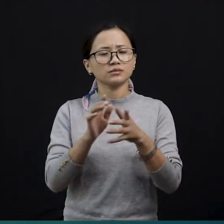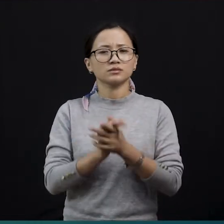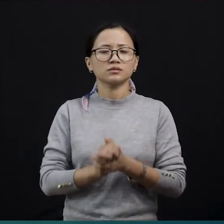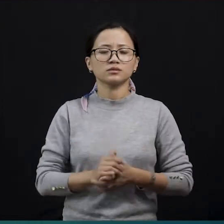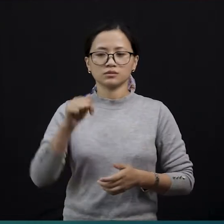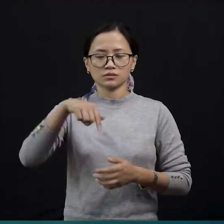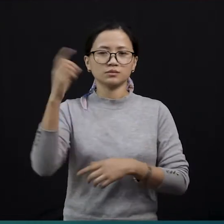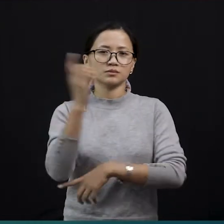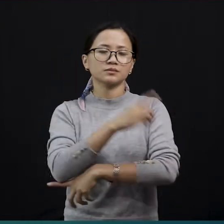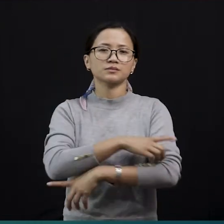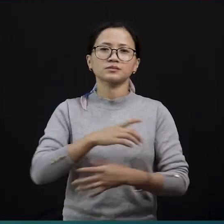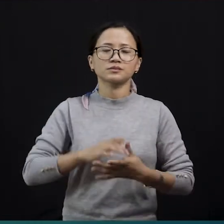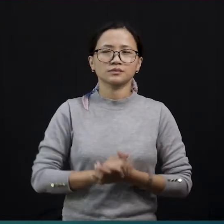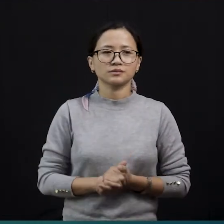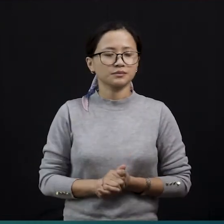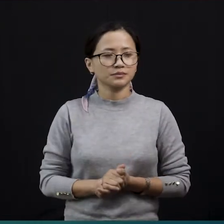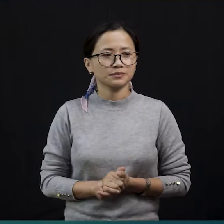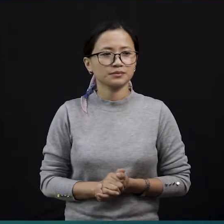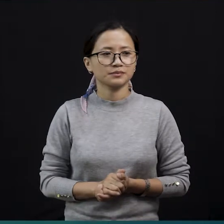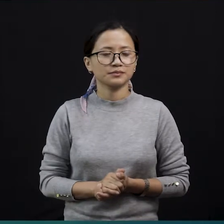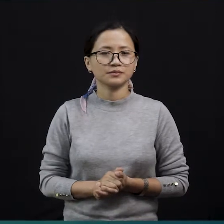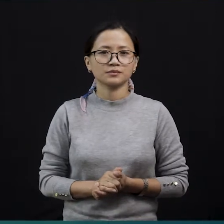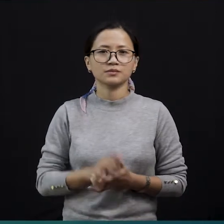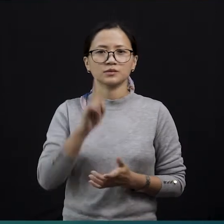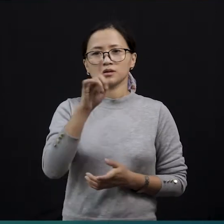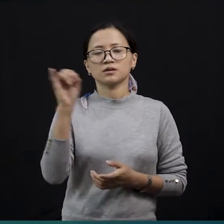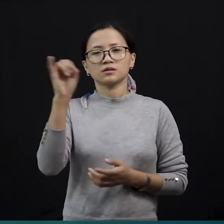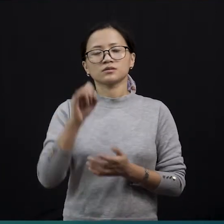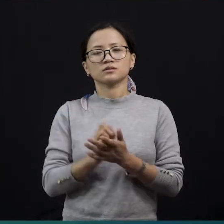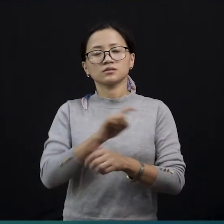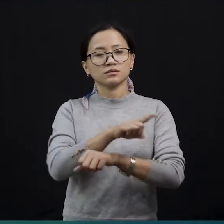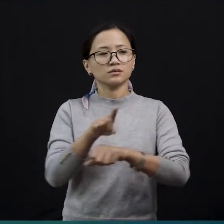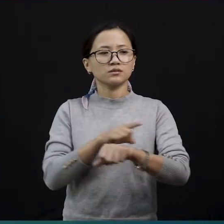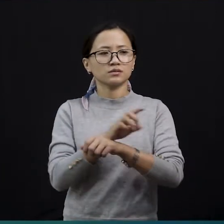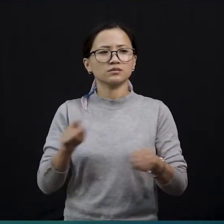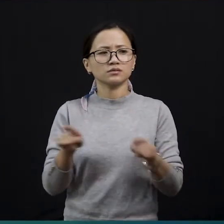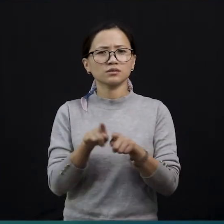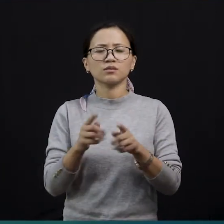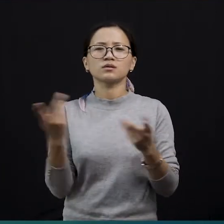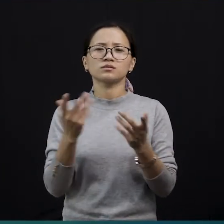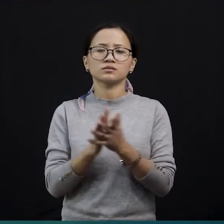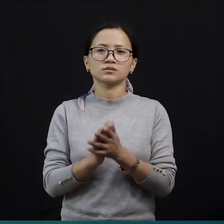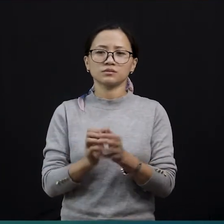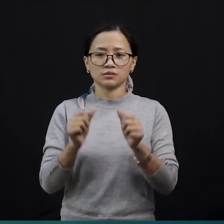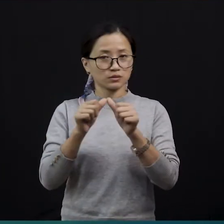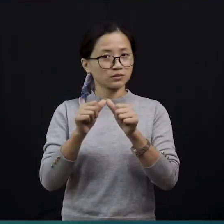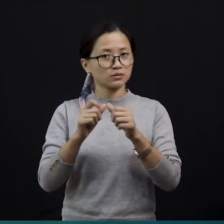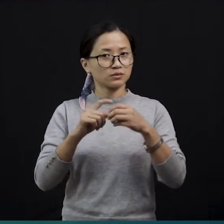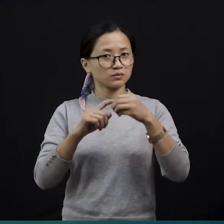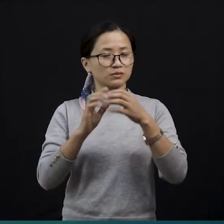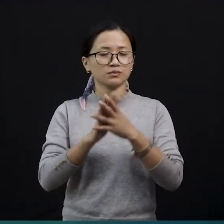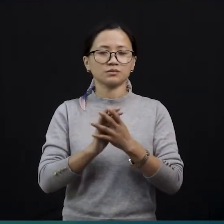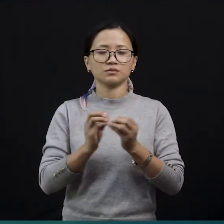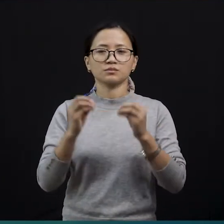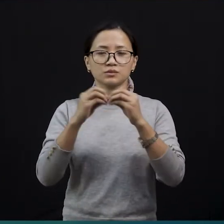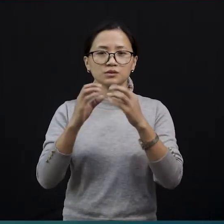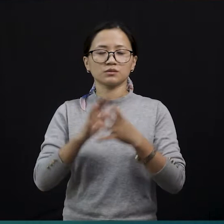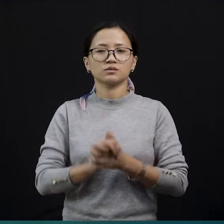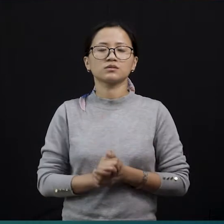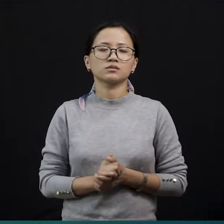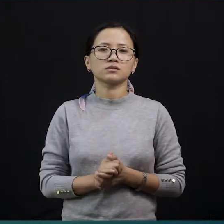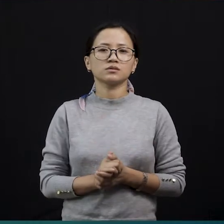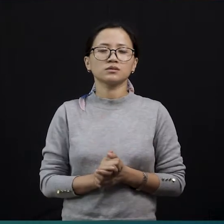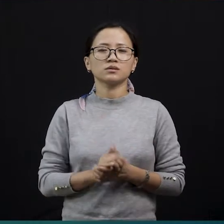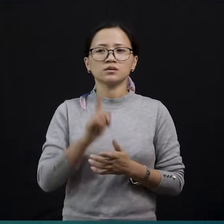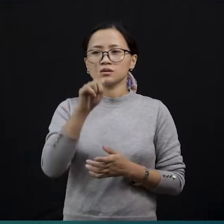me today, right? Okay, then 16 hours we have same like how we did number A, number B, we will do like that.